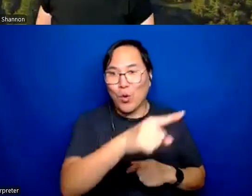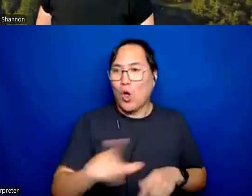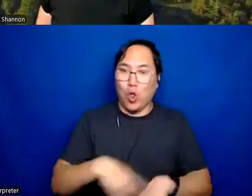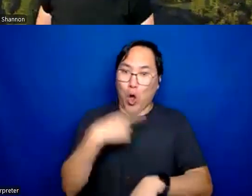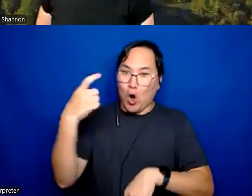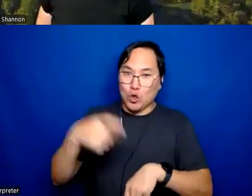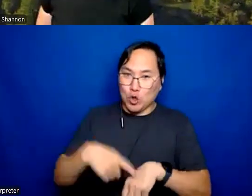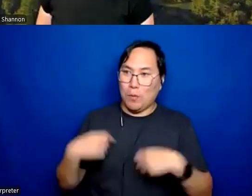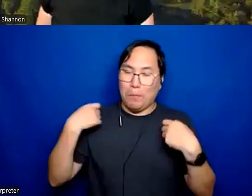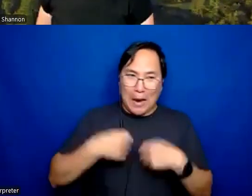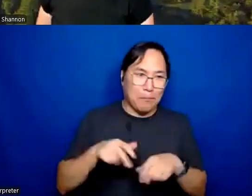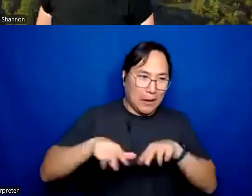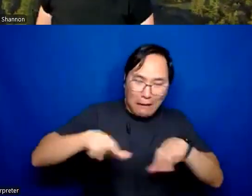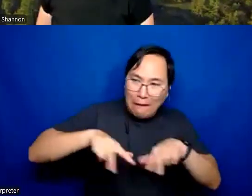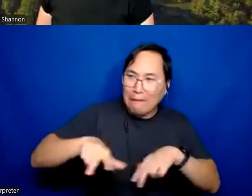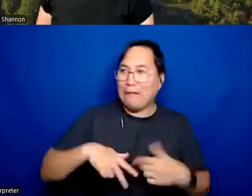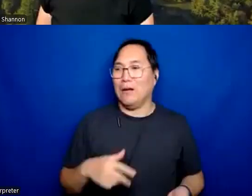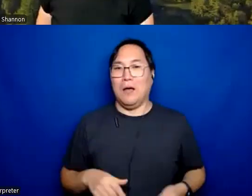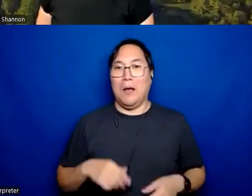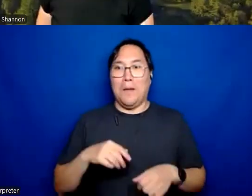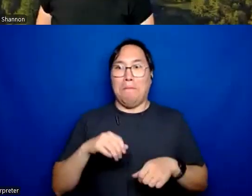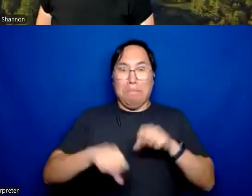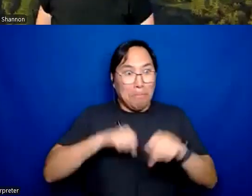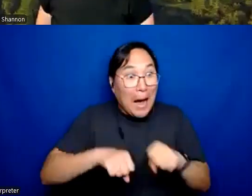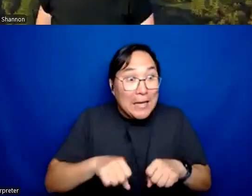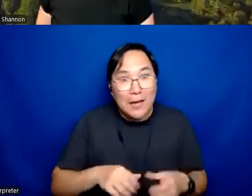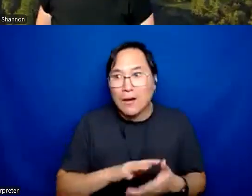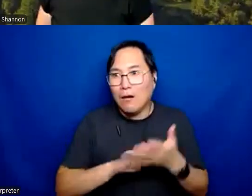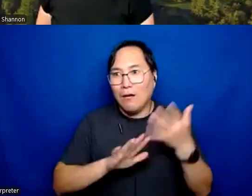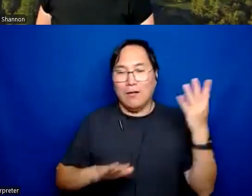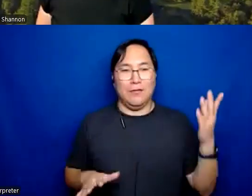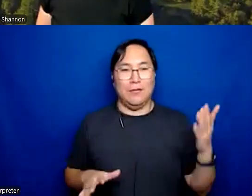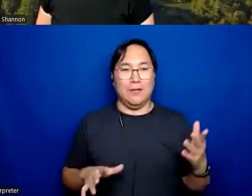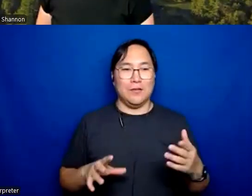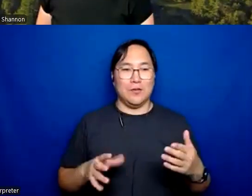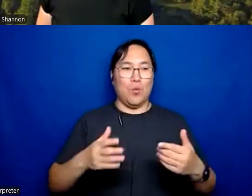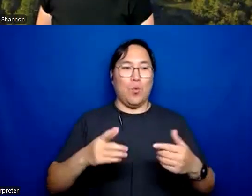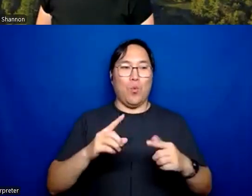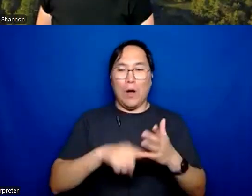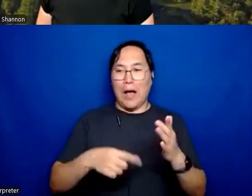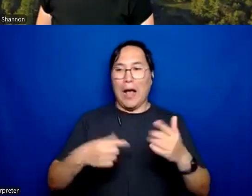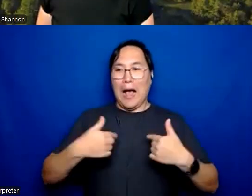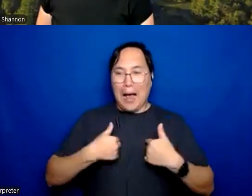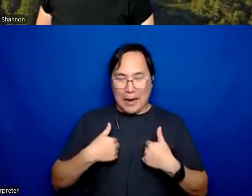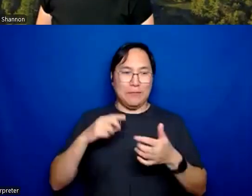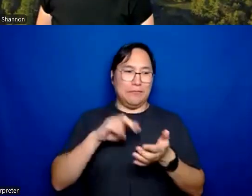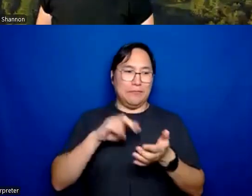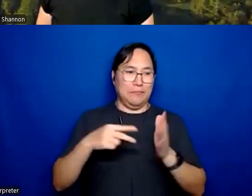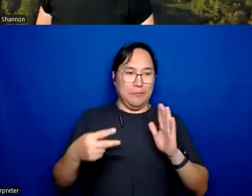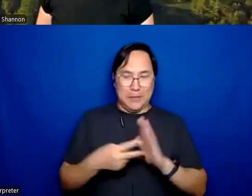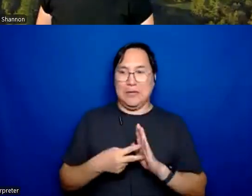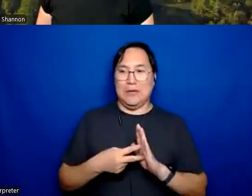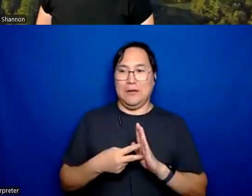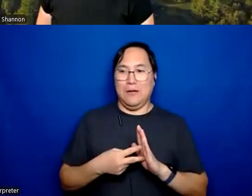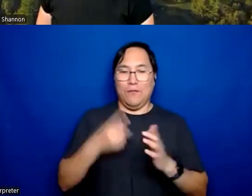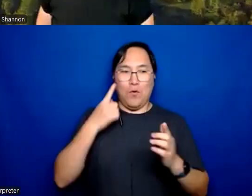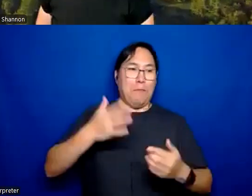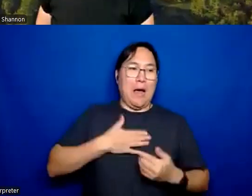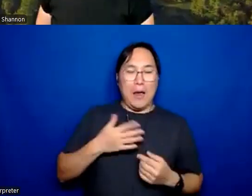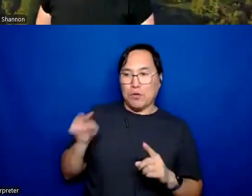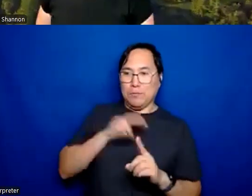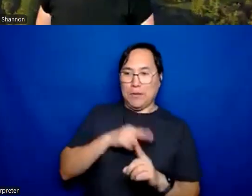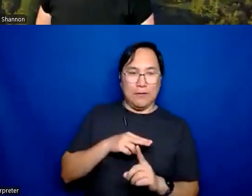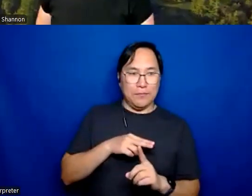backpacking, mountain biking. So for this, I'm just going to define how I'm talking about it in this. And so for me, I'm going to be thinking of sort